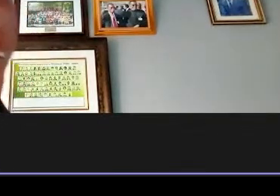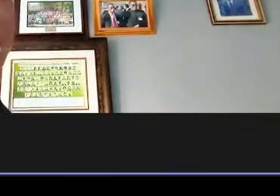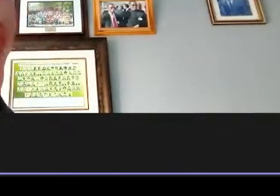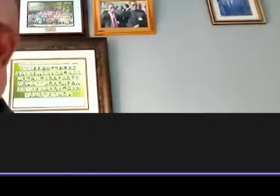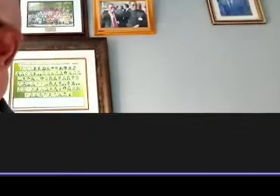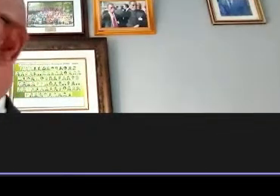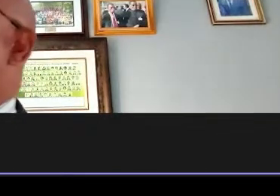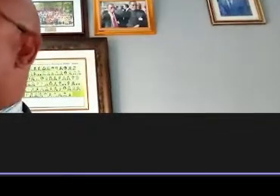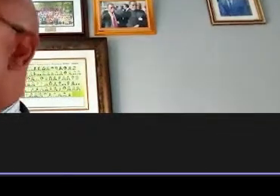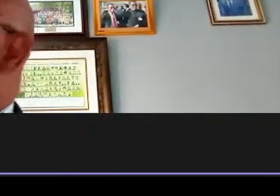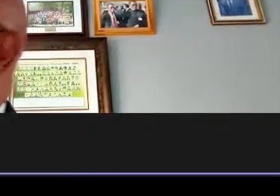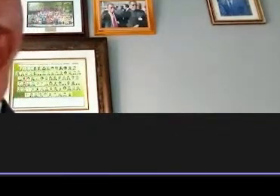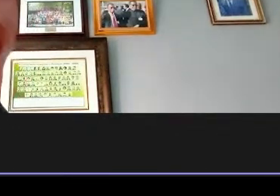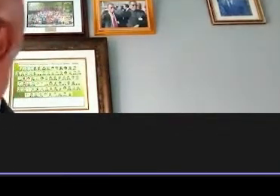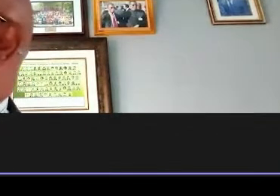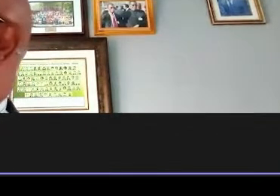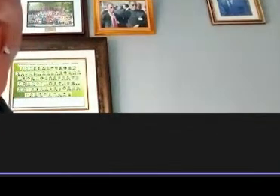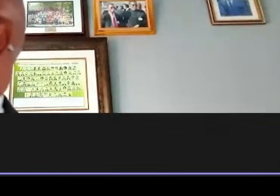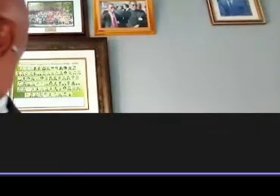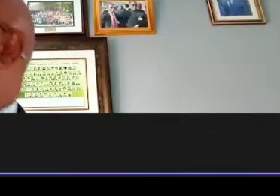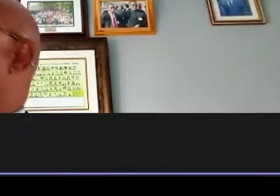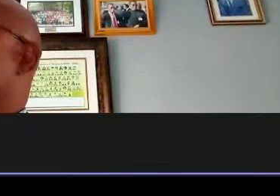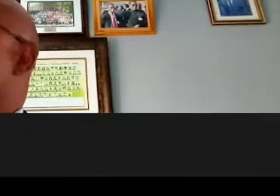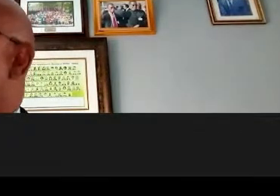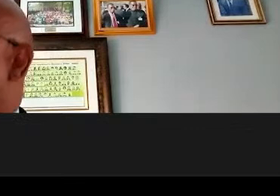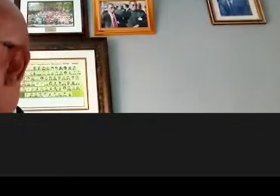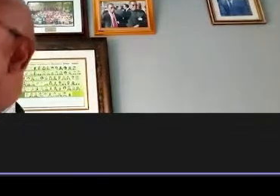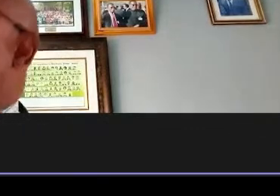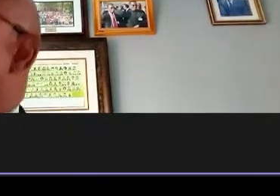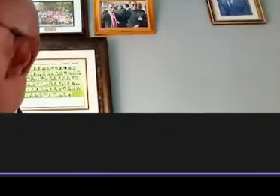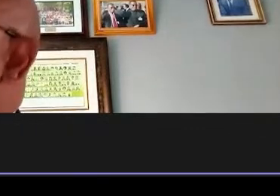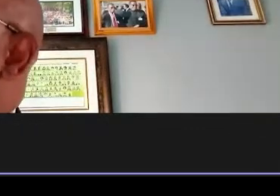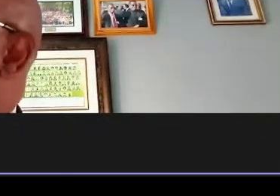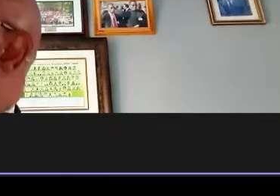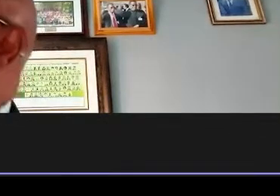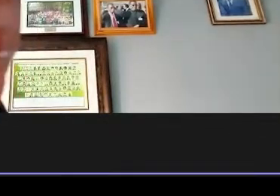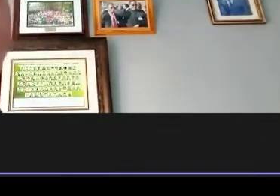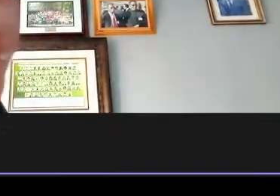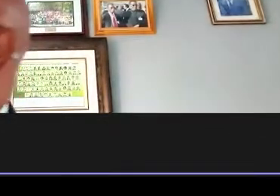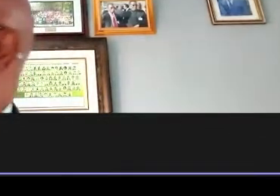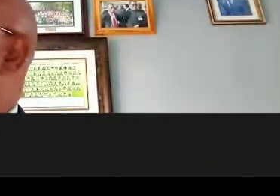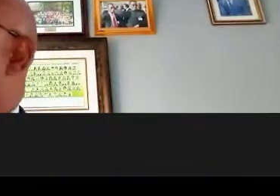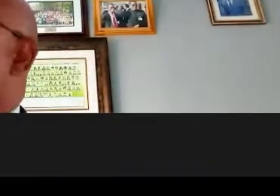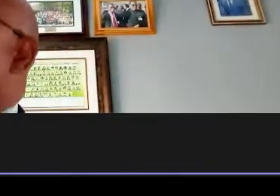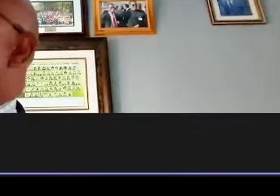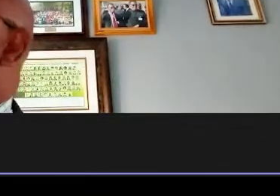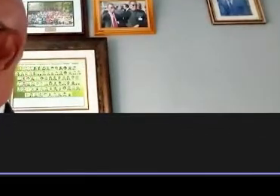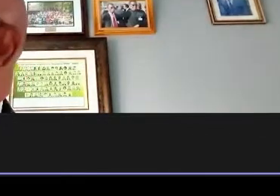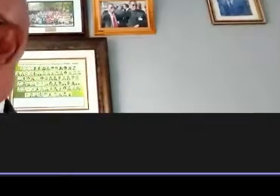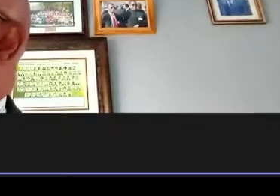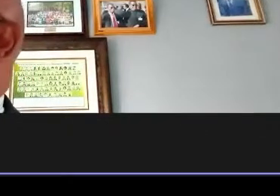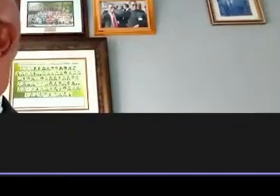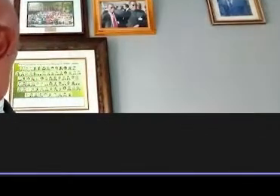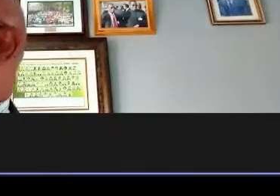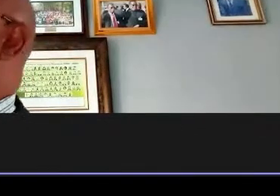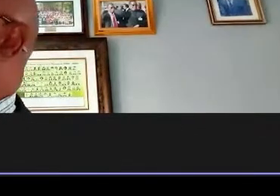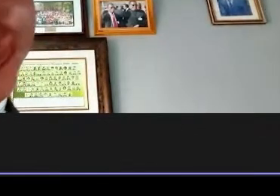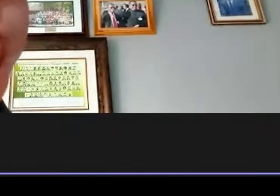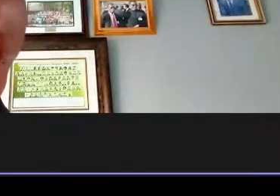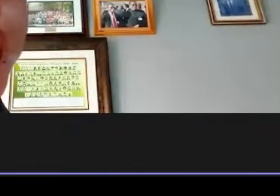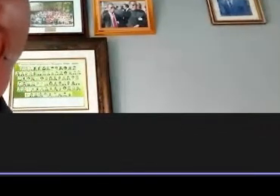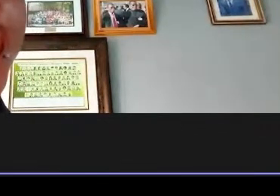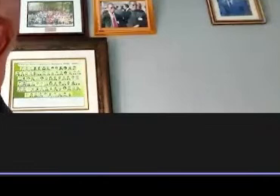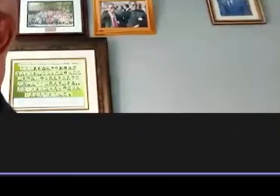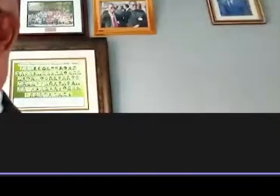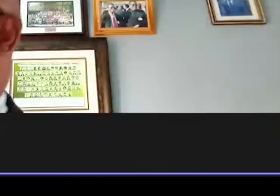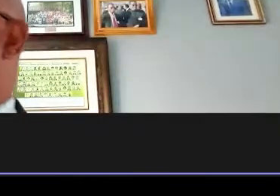in fact, creates dependency on the government. And that is something we do not want. There are many people that are willing to